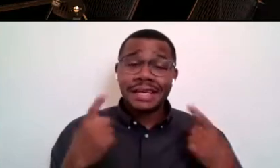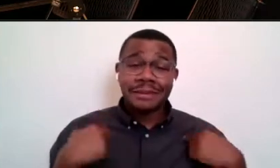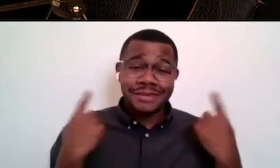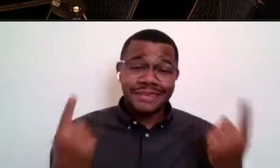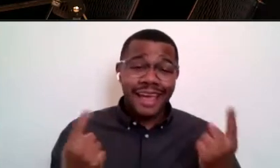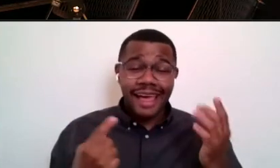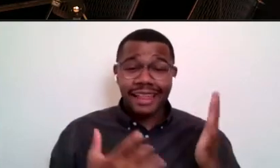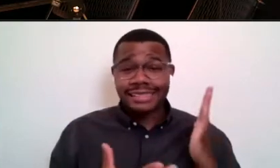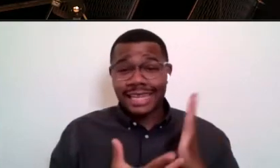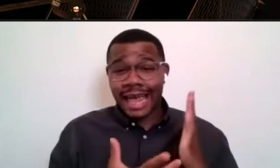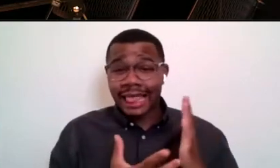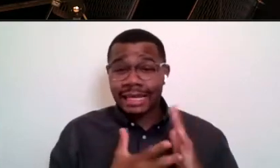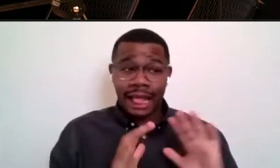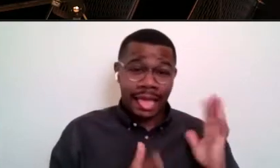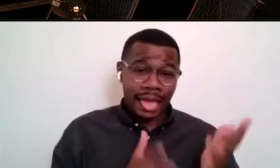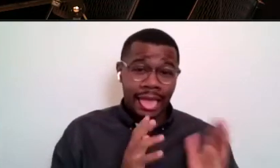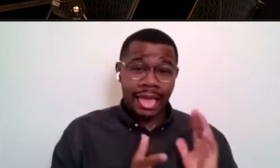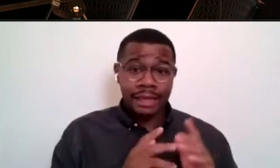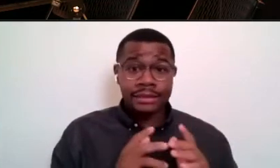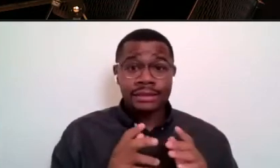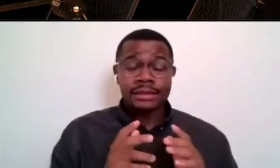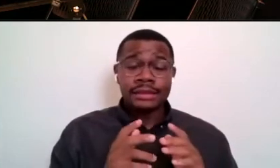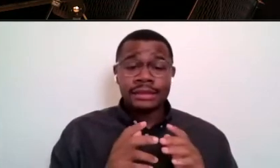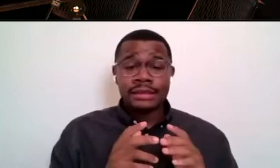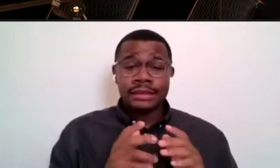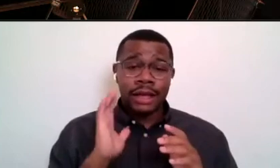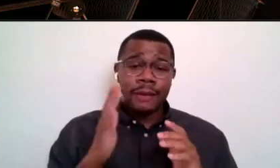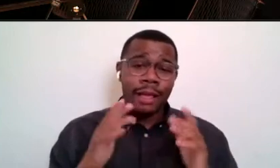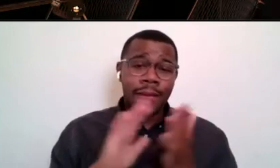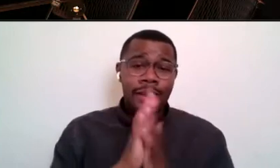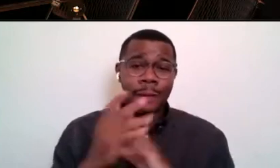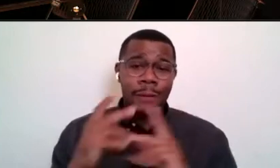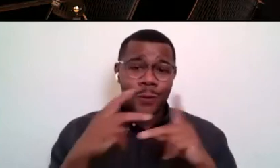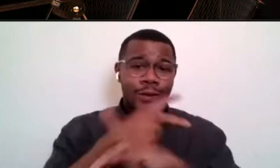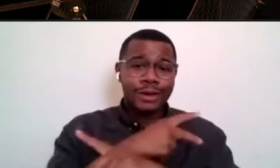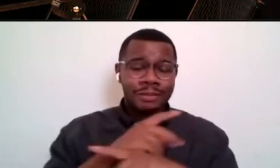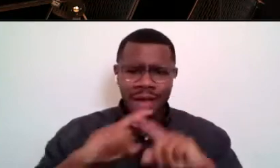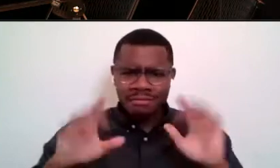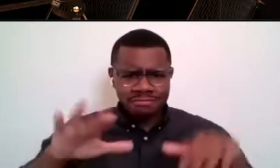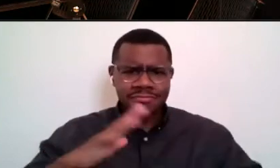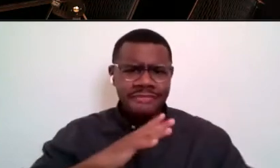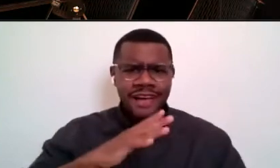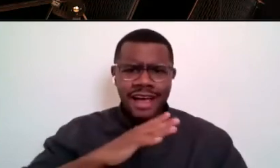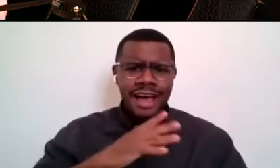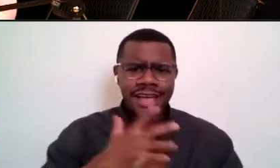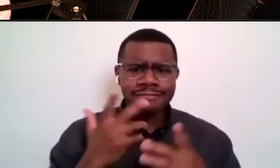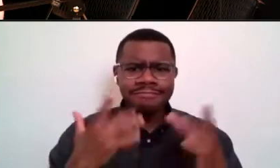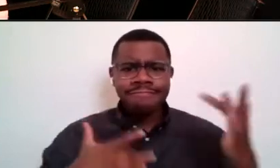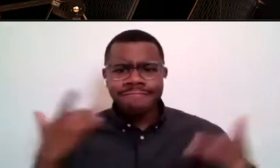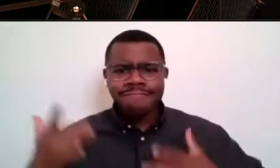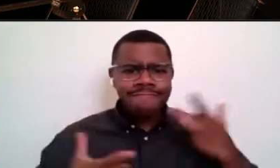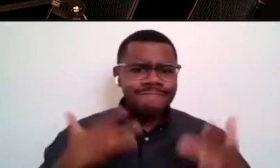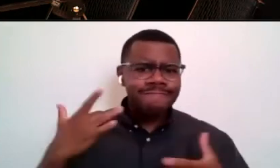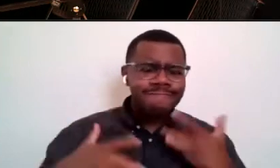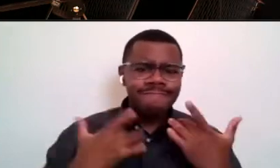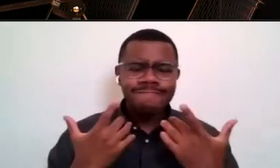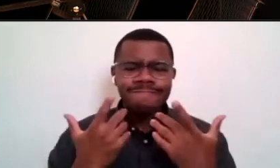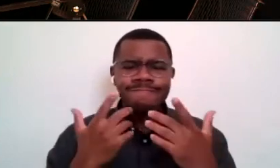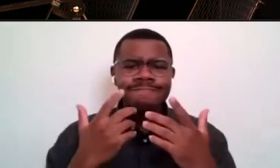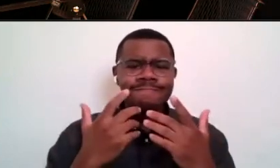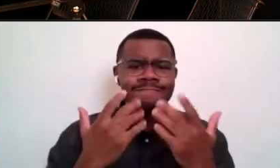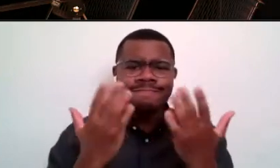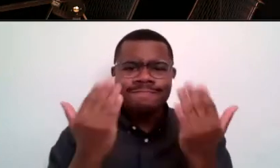So we're excited to actually lean into that experiment with all of you and to get your feedback about what was fun, what